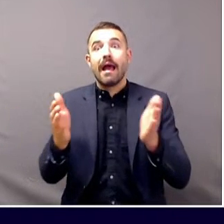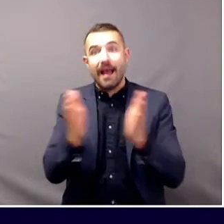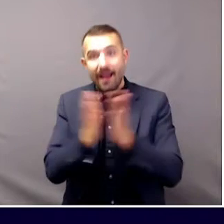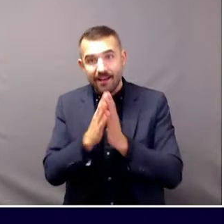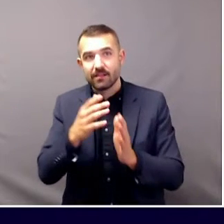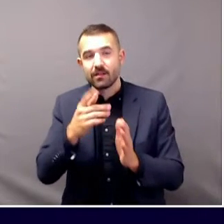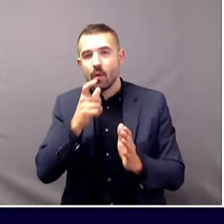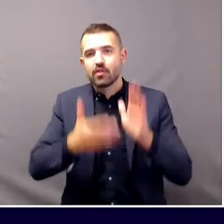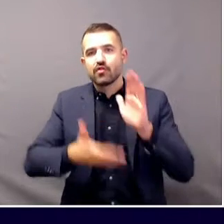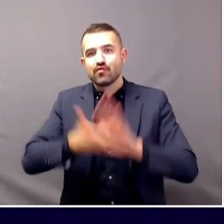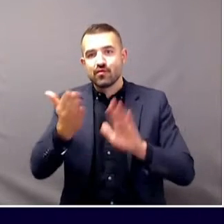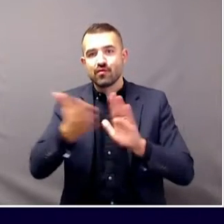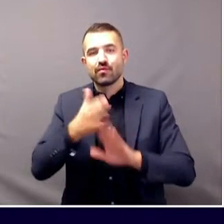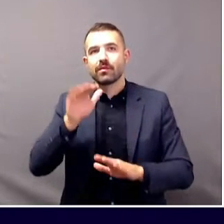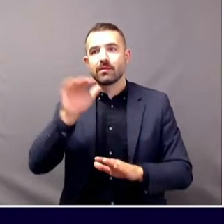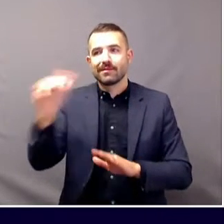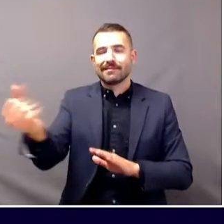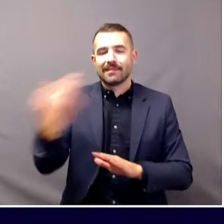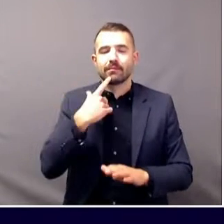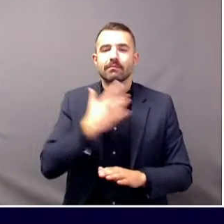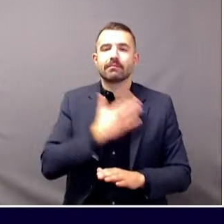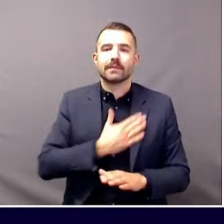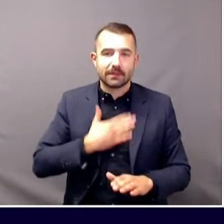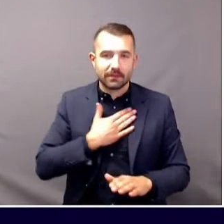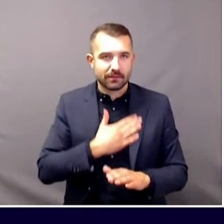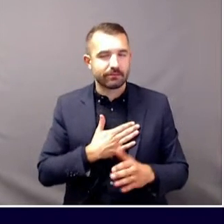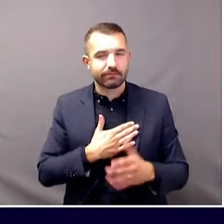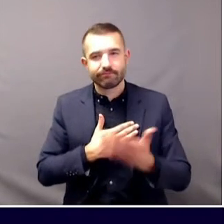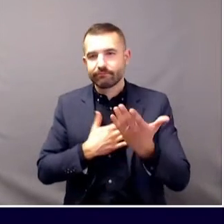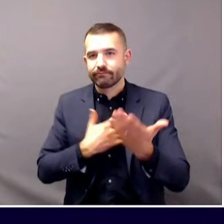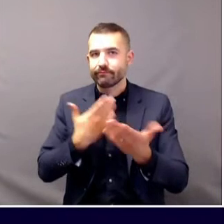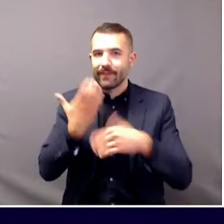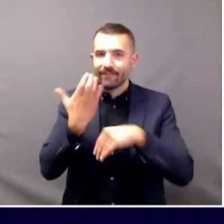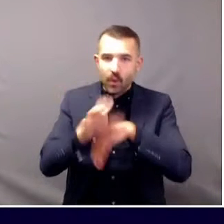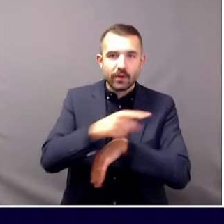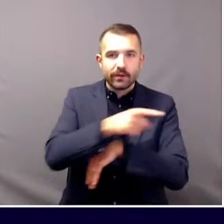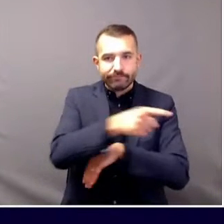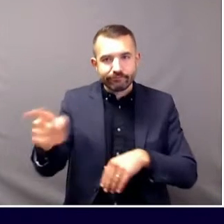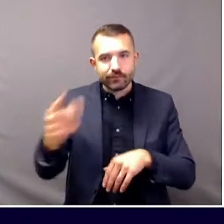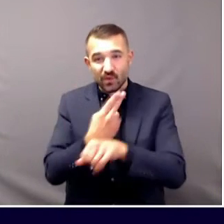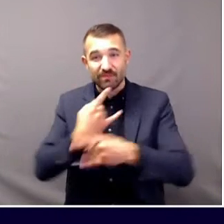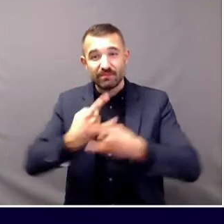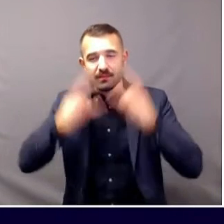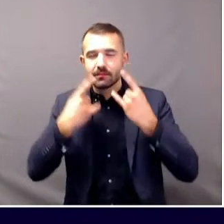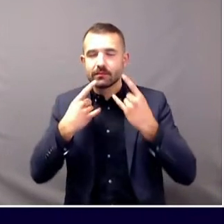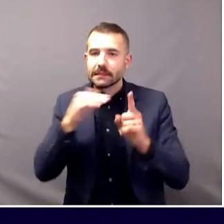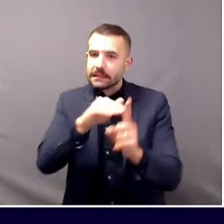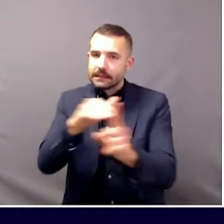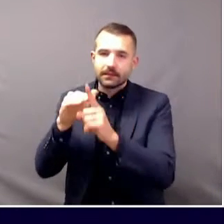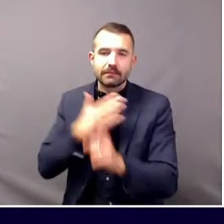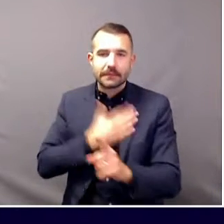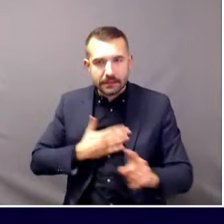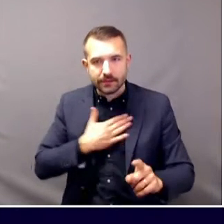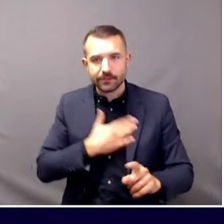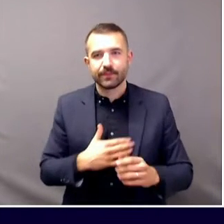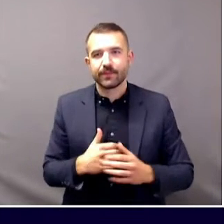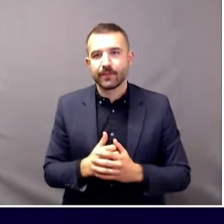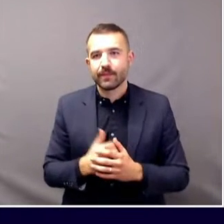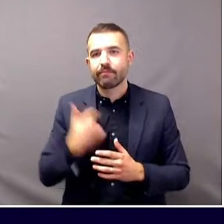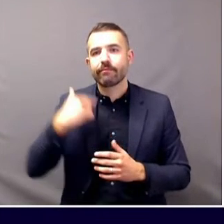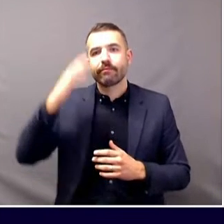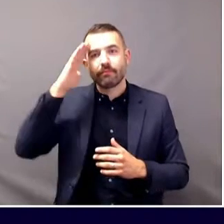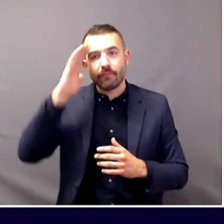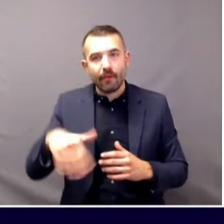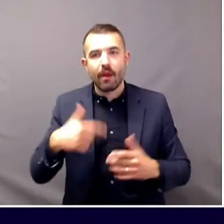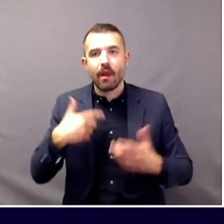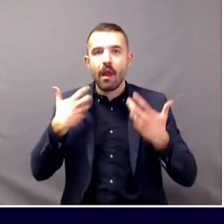help us do the enforcement. But I will say it comes down to, nobody wants to arrest people for